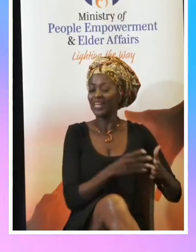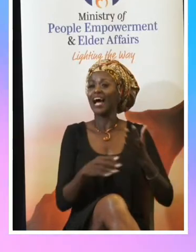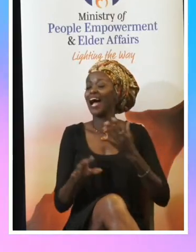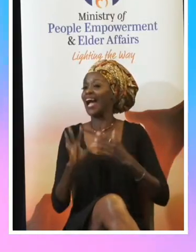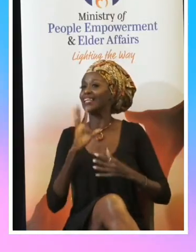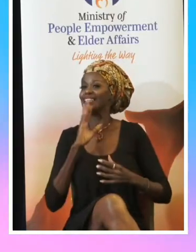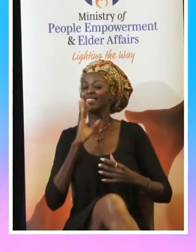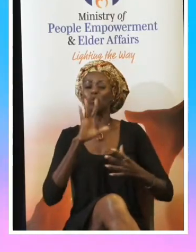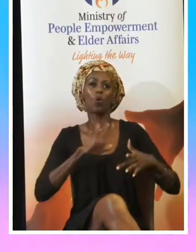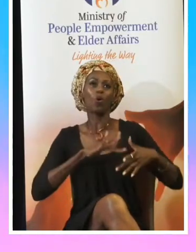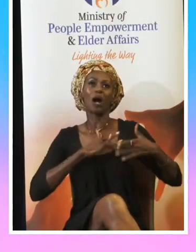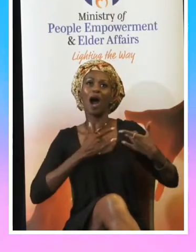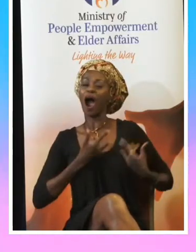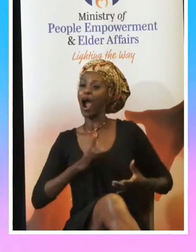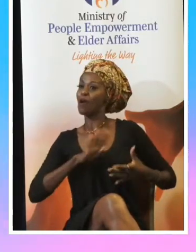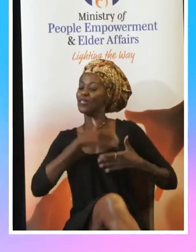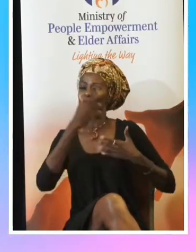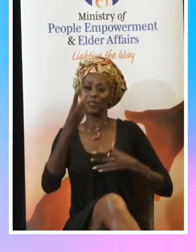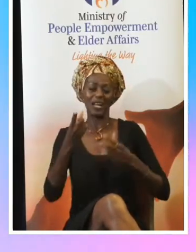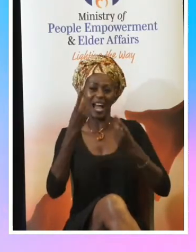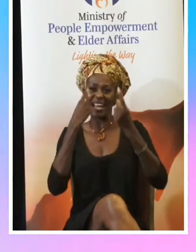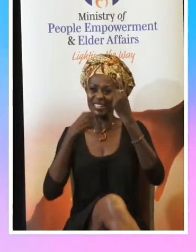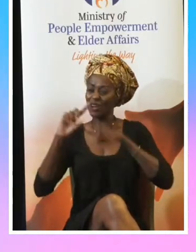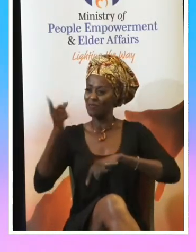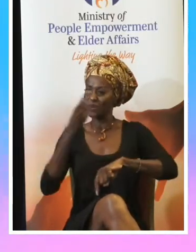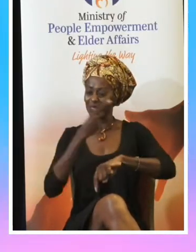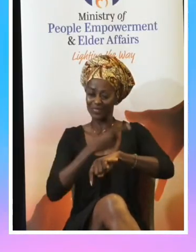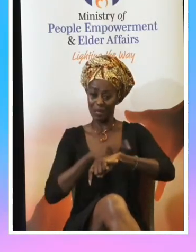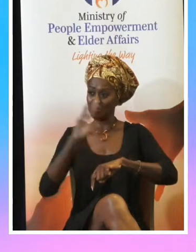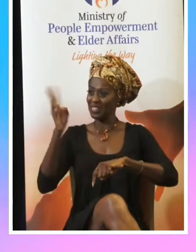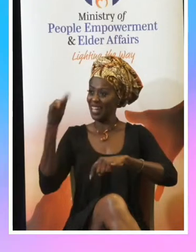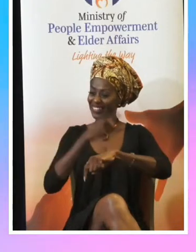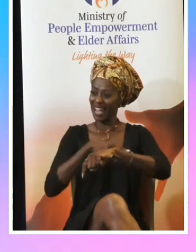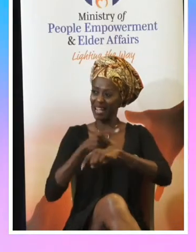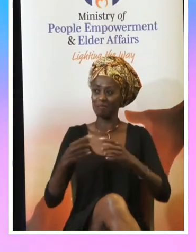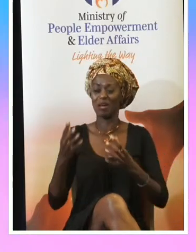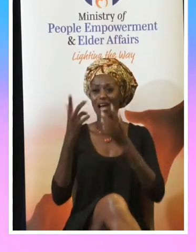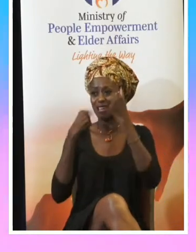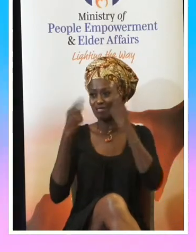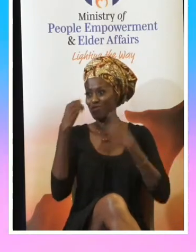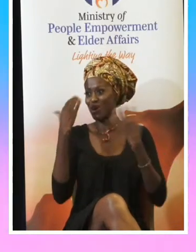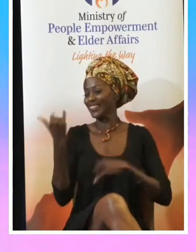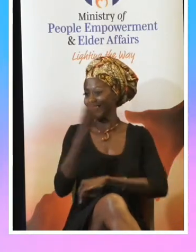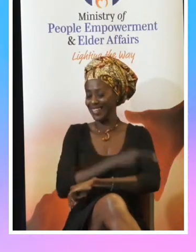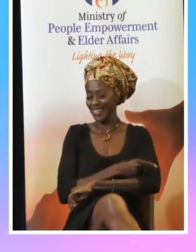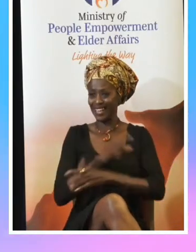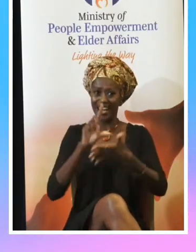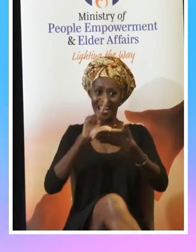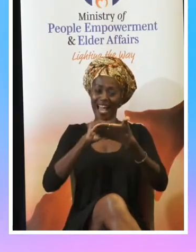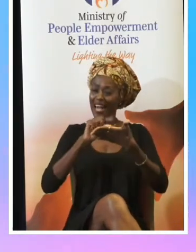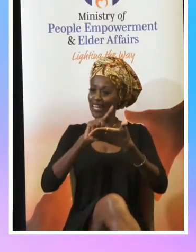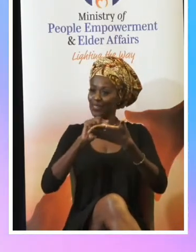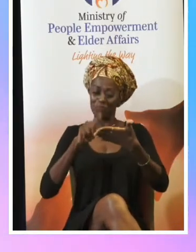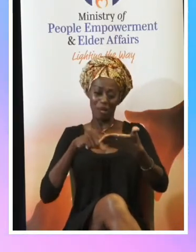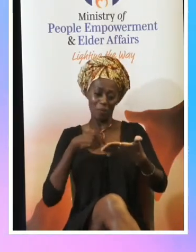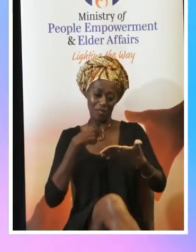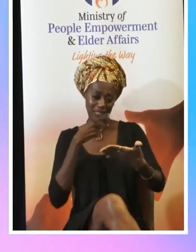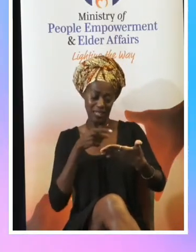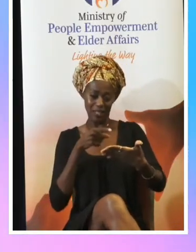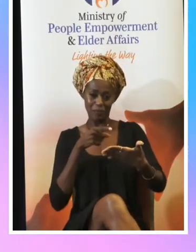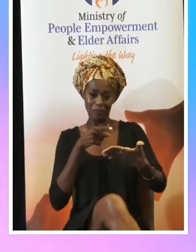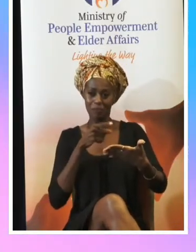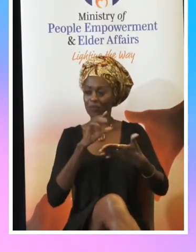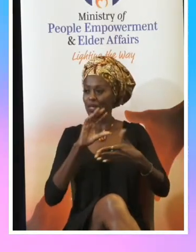time this week. The second time was today. And the newspaper accurately reflected that the entire Senate chamber was